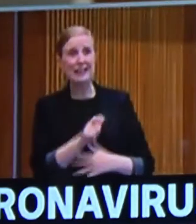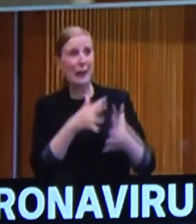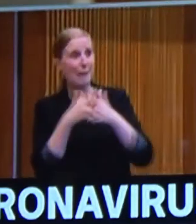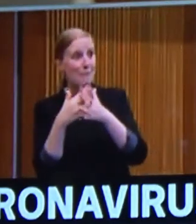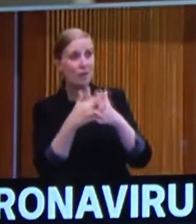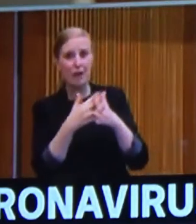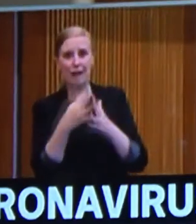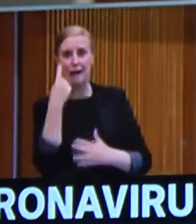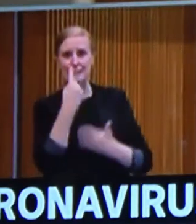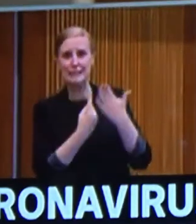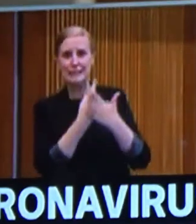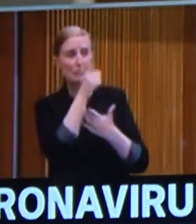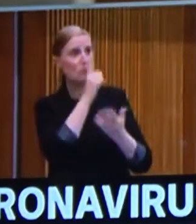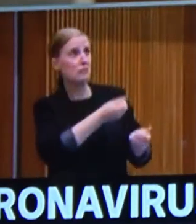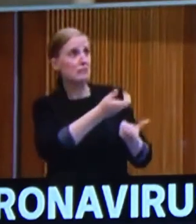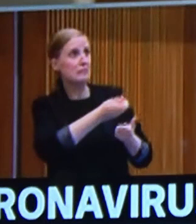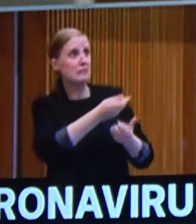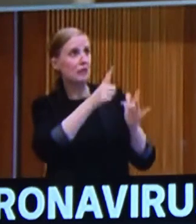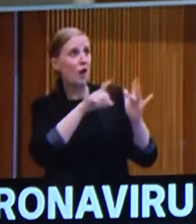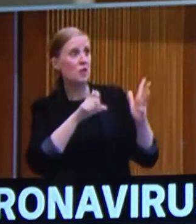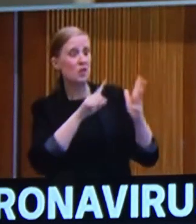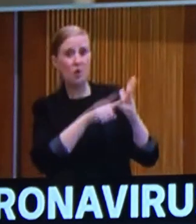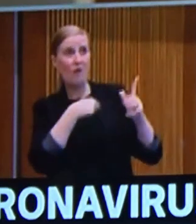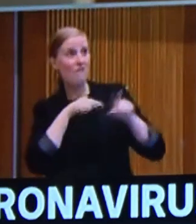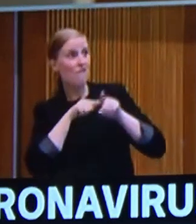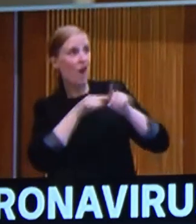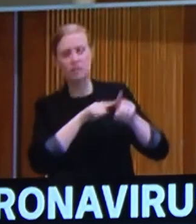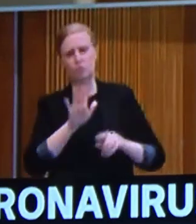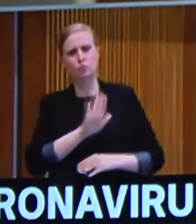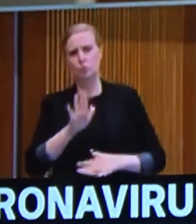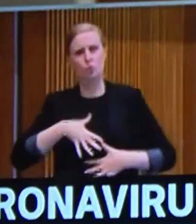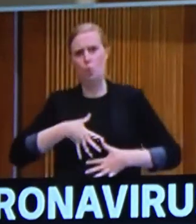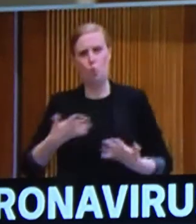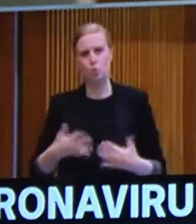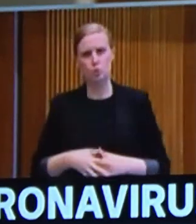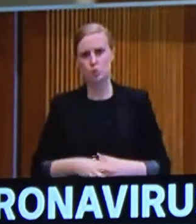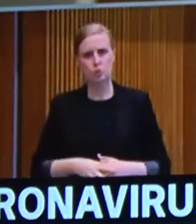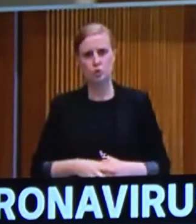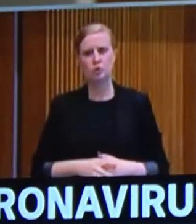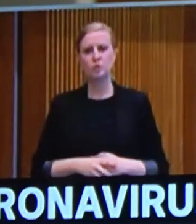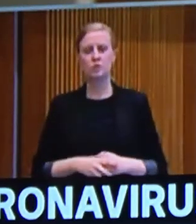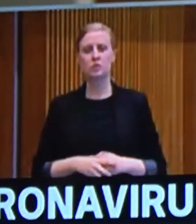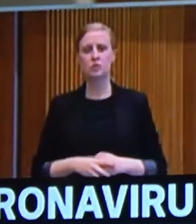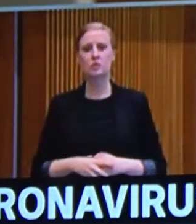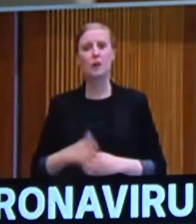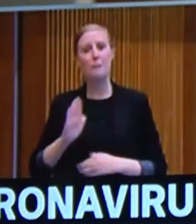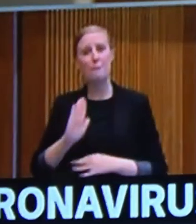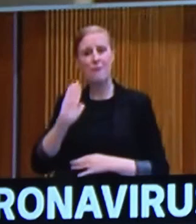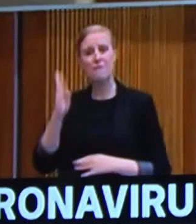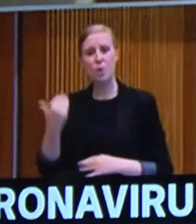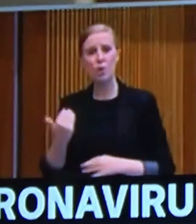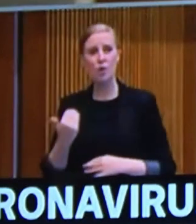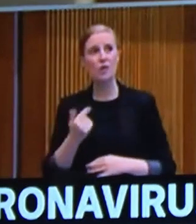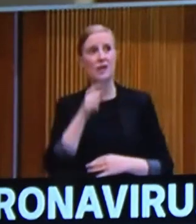rate is 3 in every 100 in Australia, and recently it was 1 in every 2